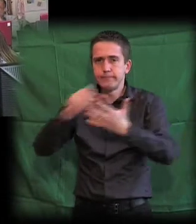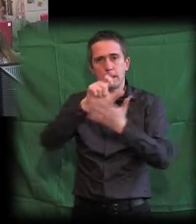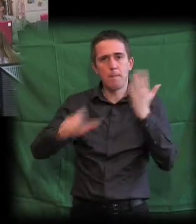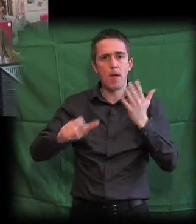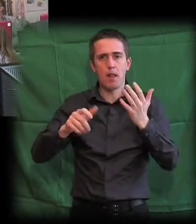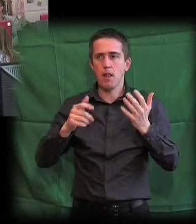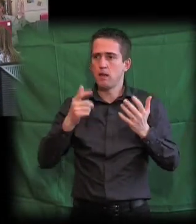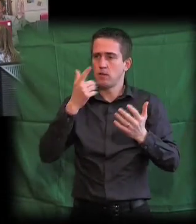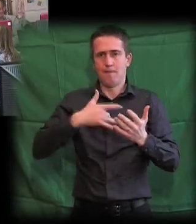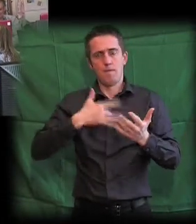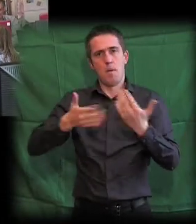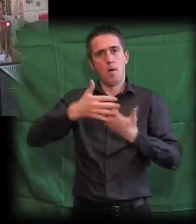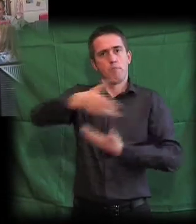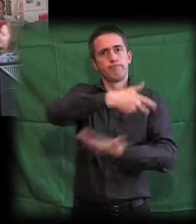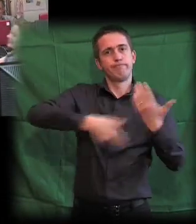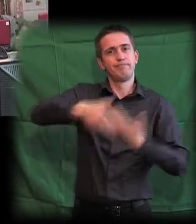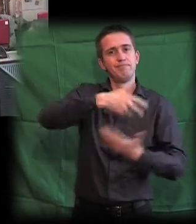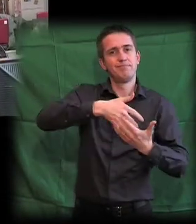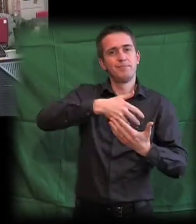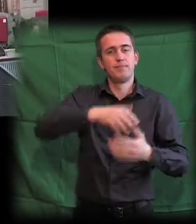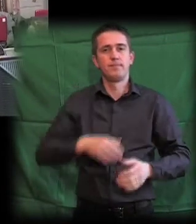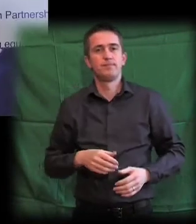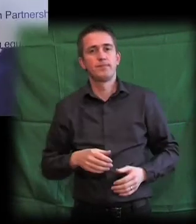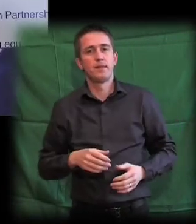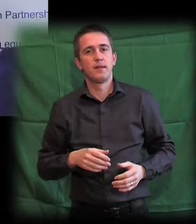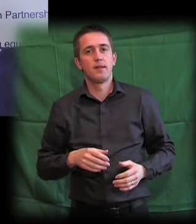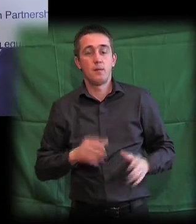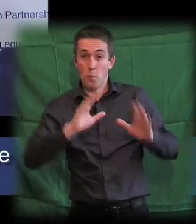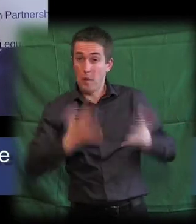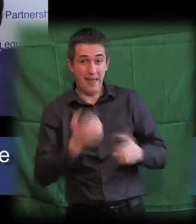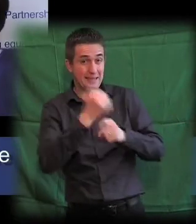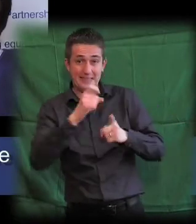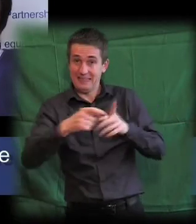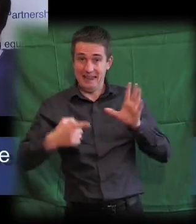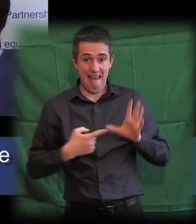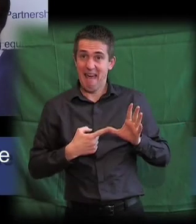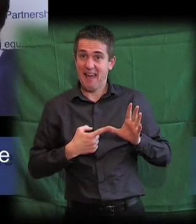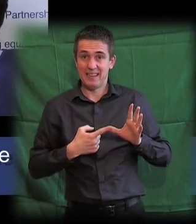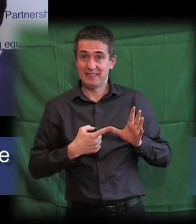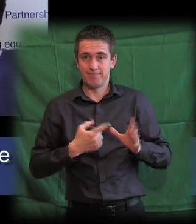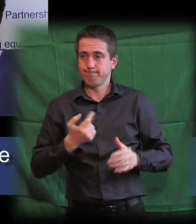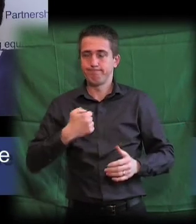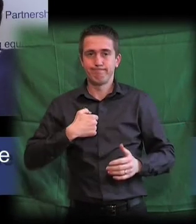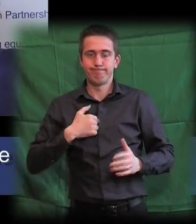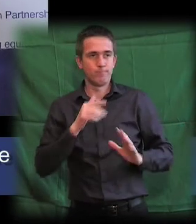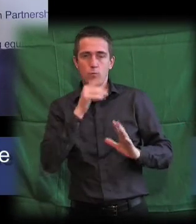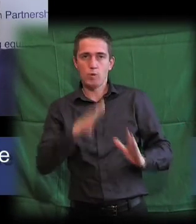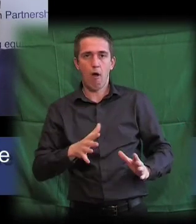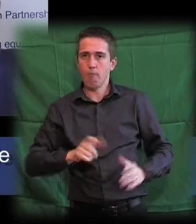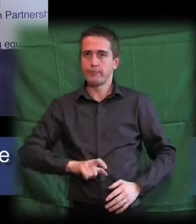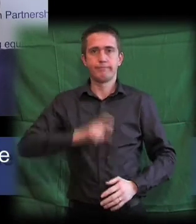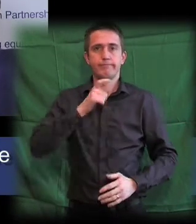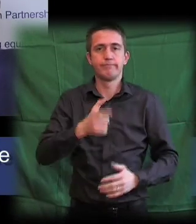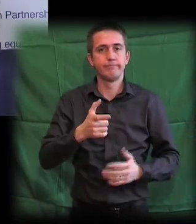feel isolated. Well, if it hadn't been for GDA, I wouldn't have gained confidence and self-esteem. I wouldn't have learned